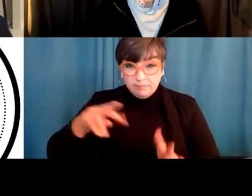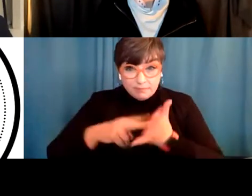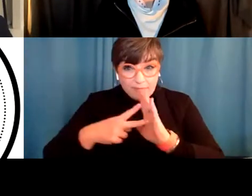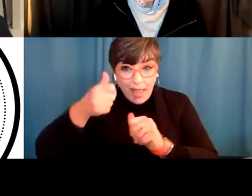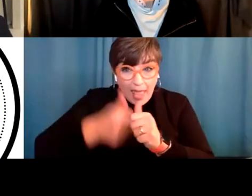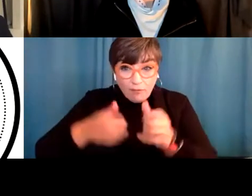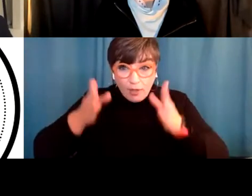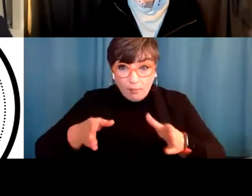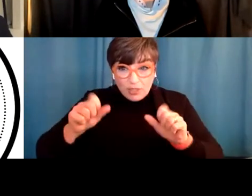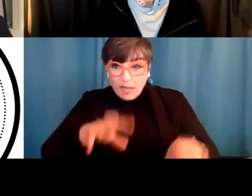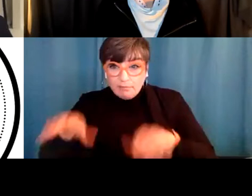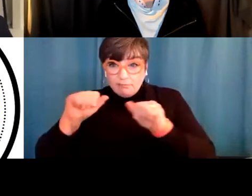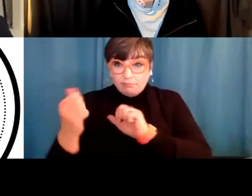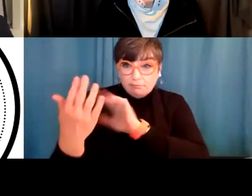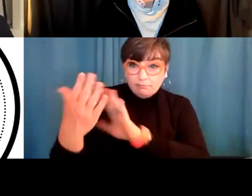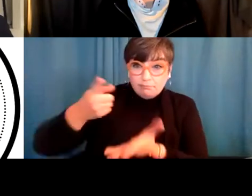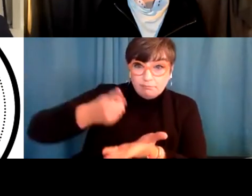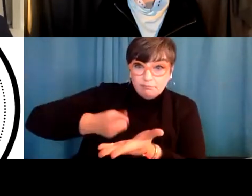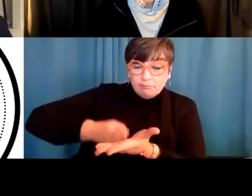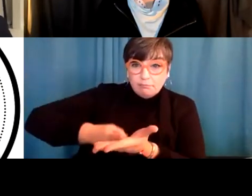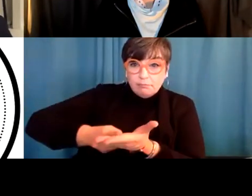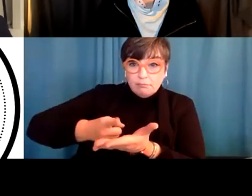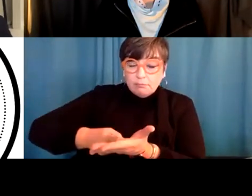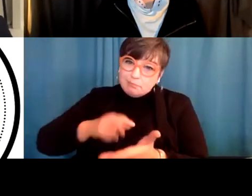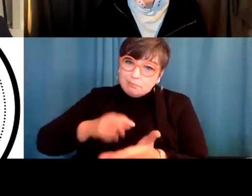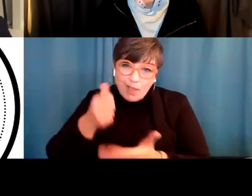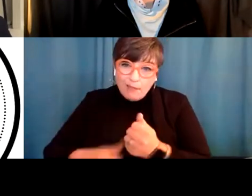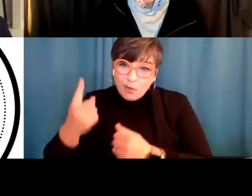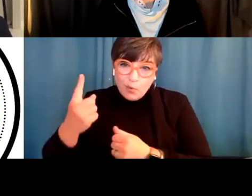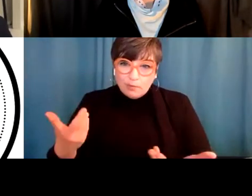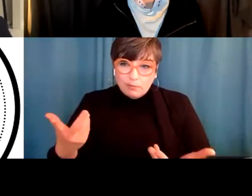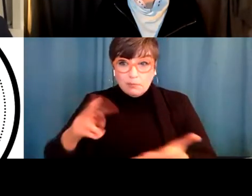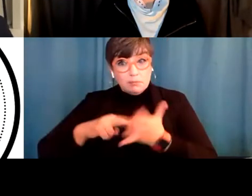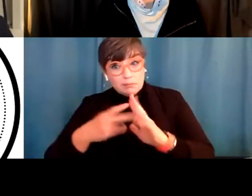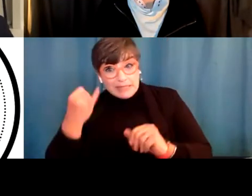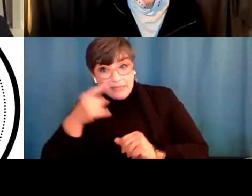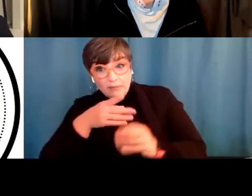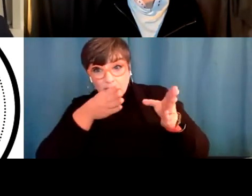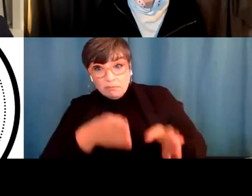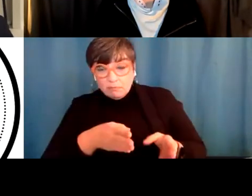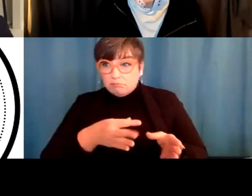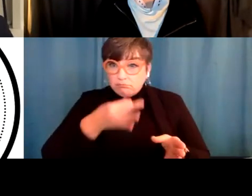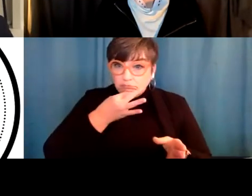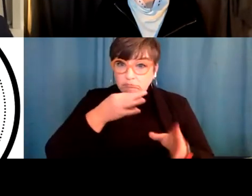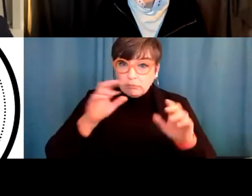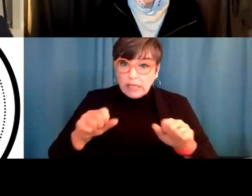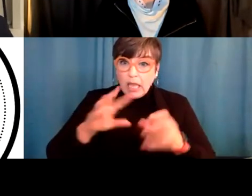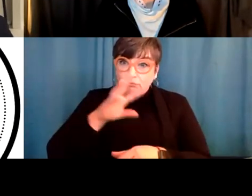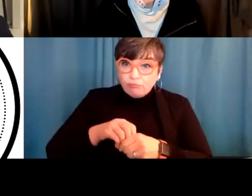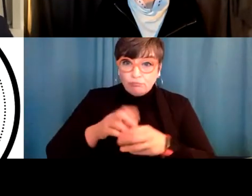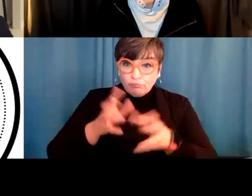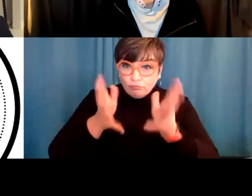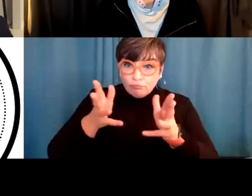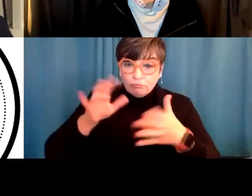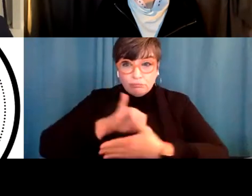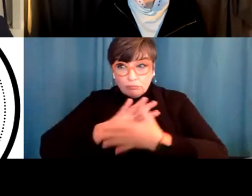everyone should be burdened with these conversations. So if you're the person who has the capacity to engage in these conversations, some of